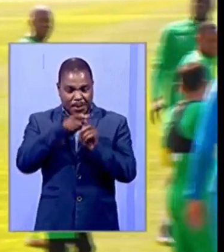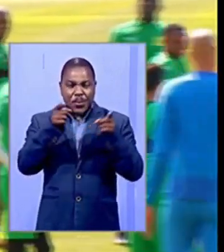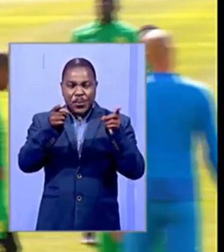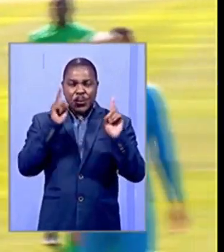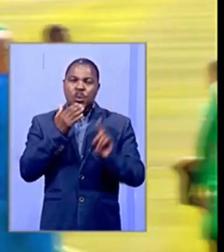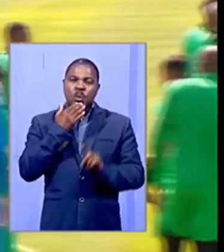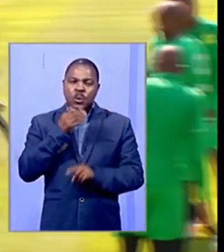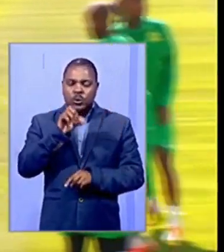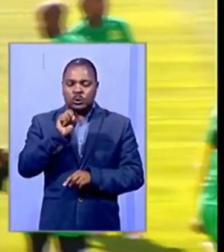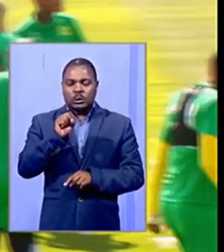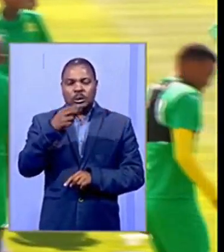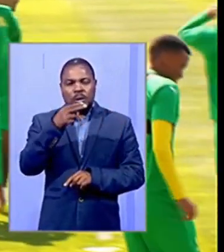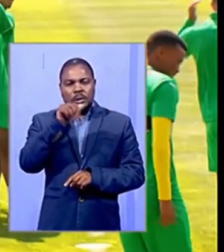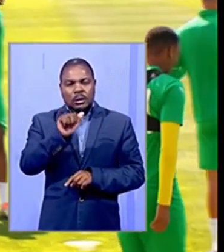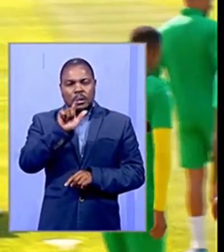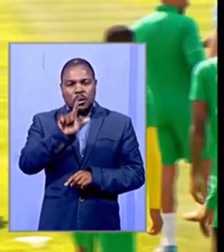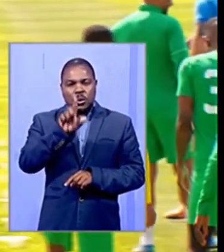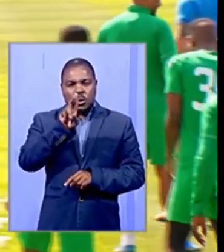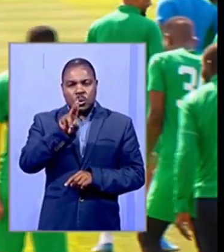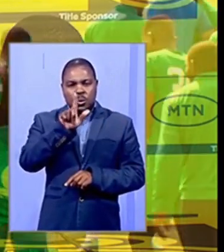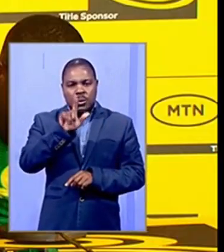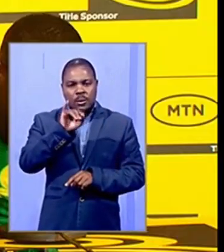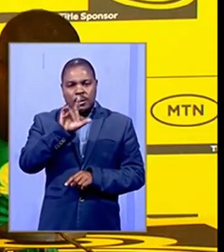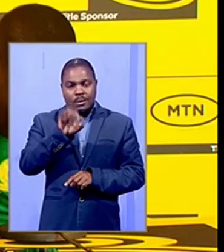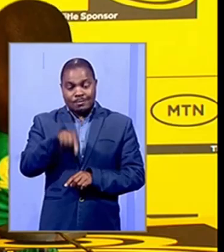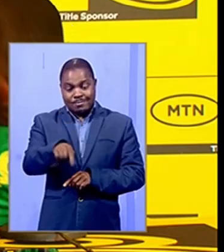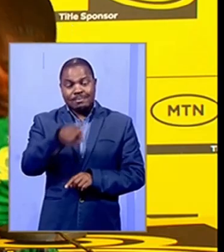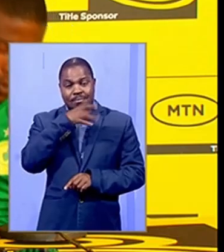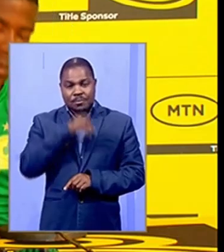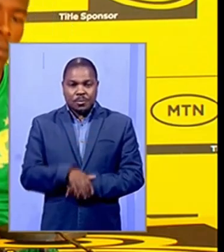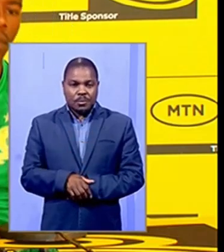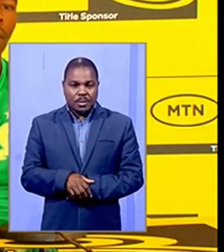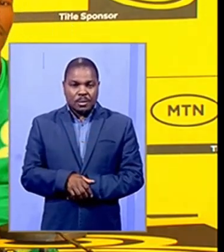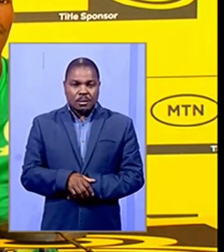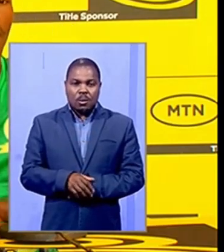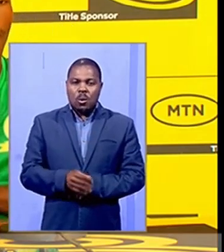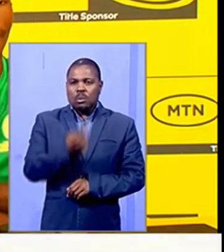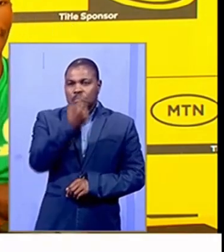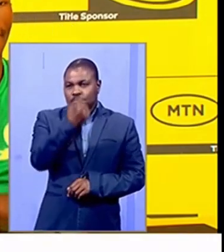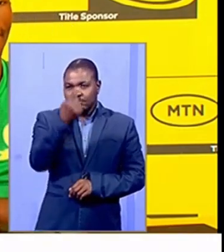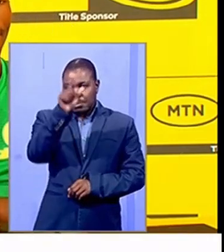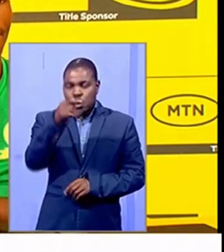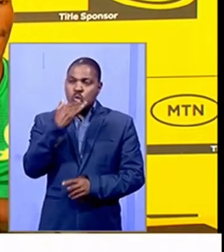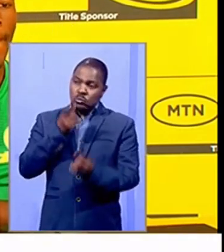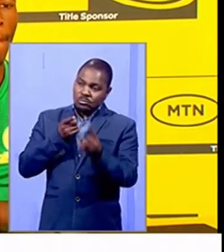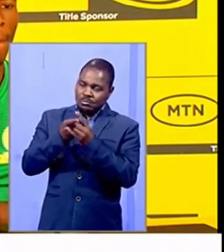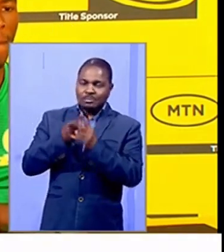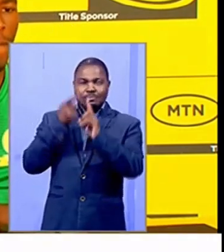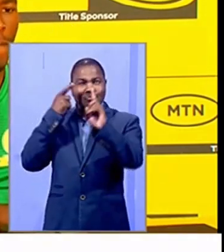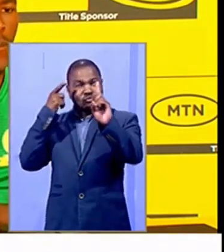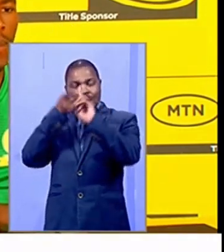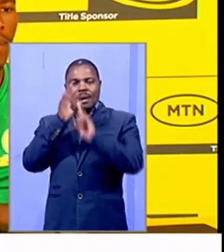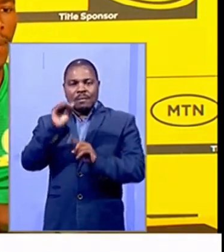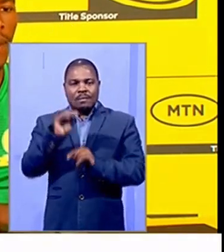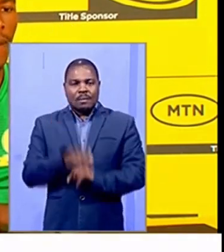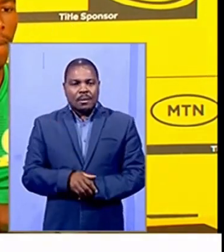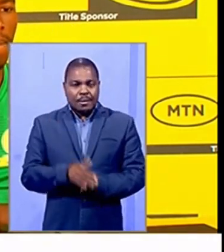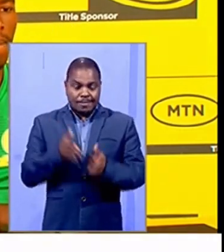kotsi Peter Shalulile ka mokibelo. Every striker has their targets. First to